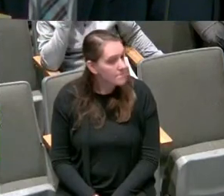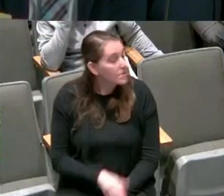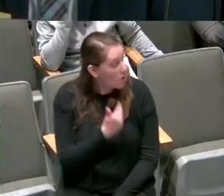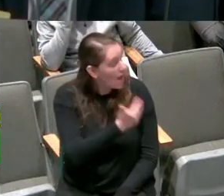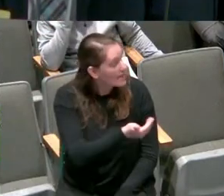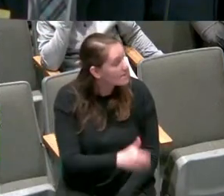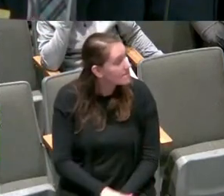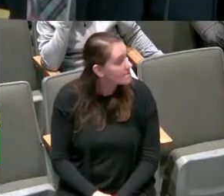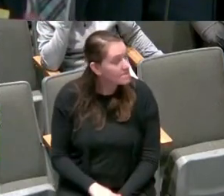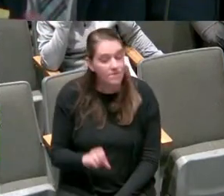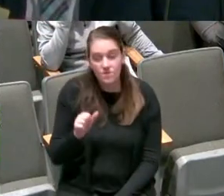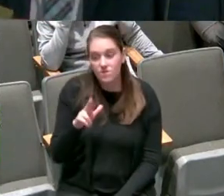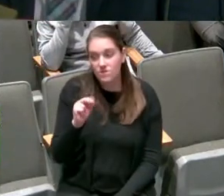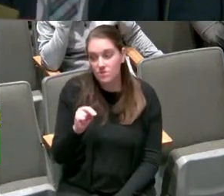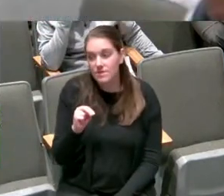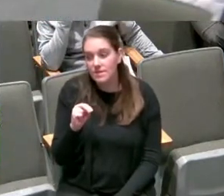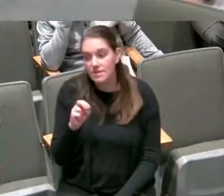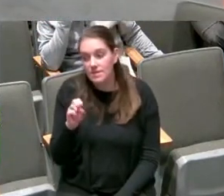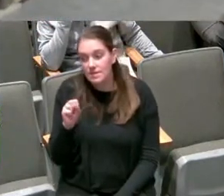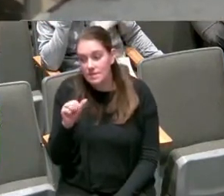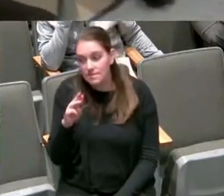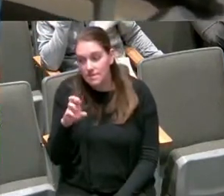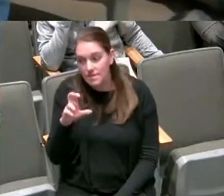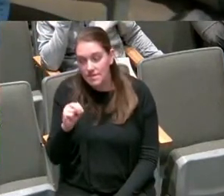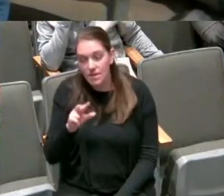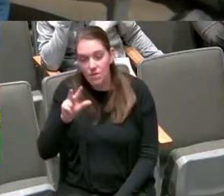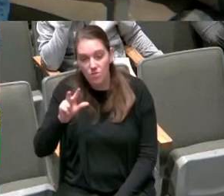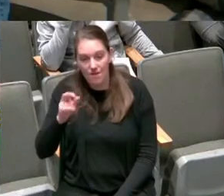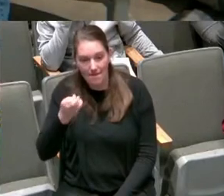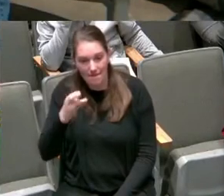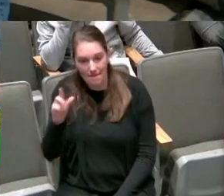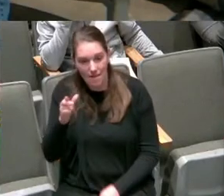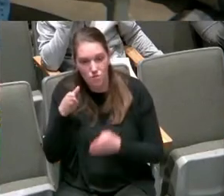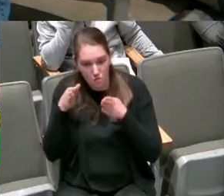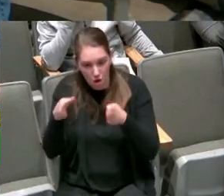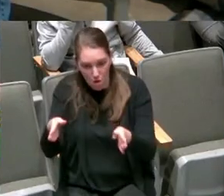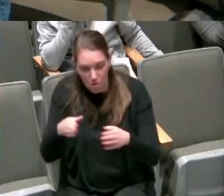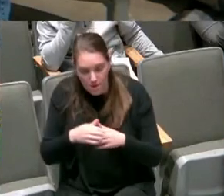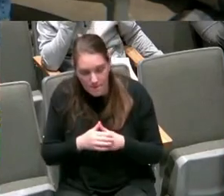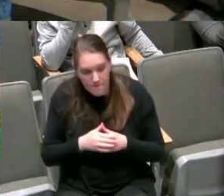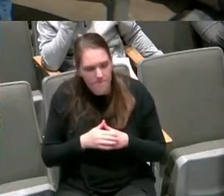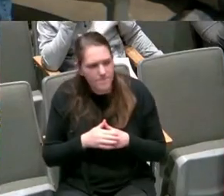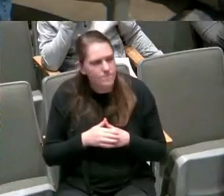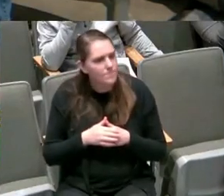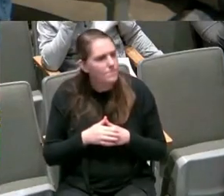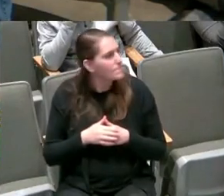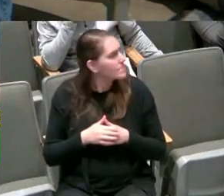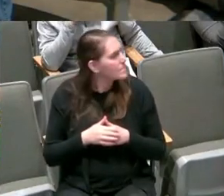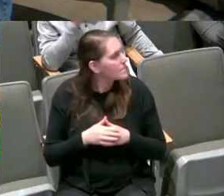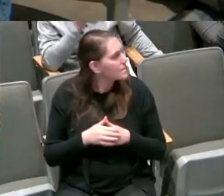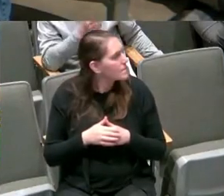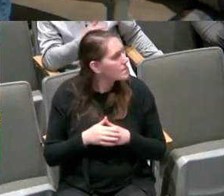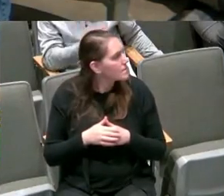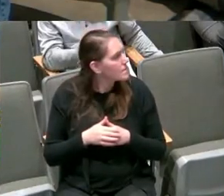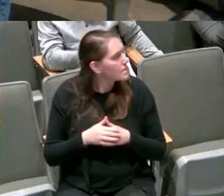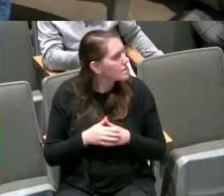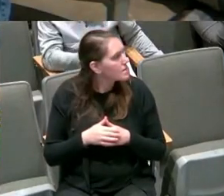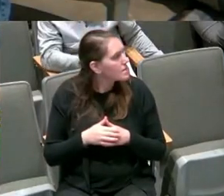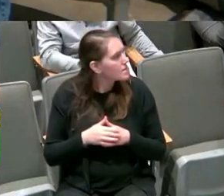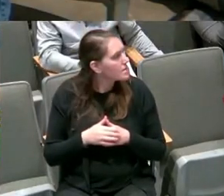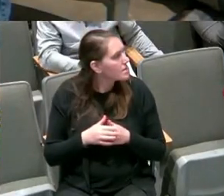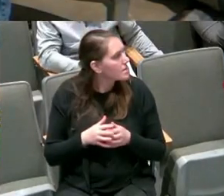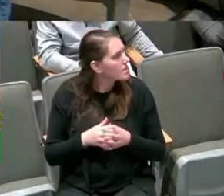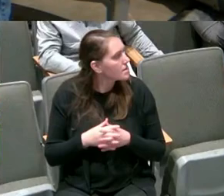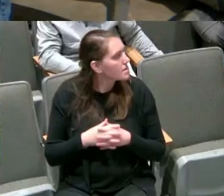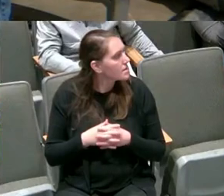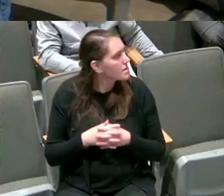go ahead Susan Stevens Middle Road what through me pardon me you ask